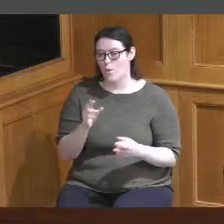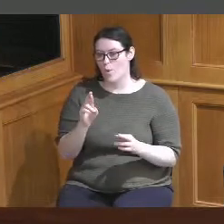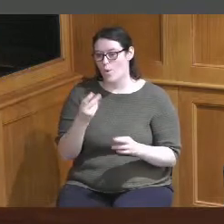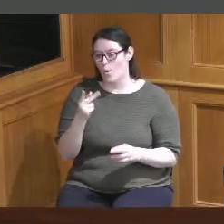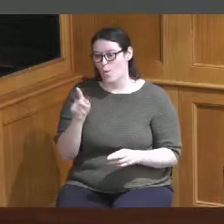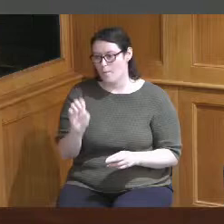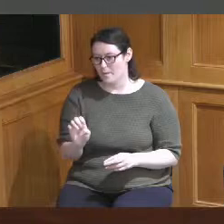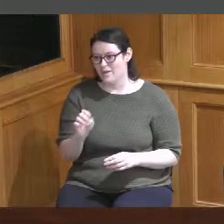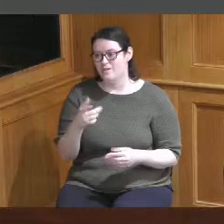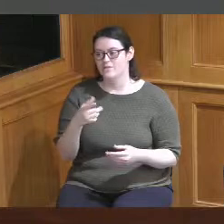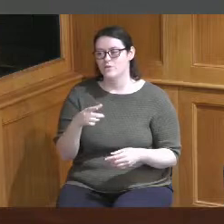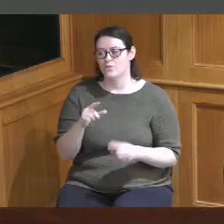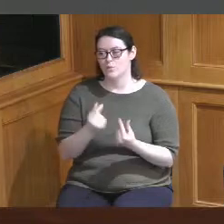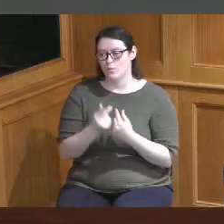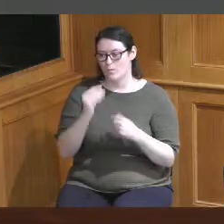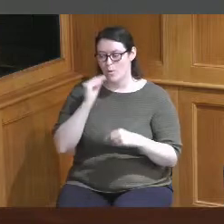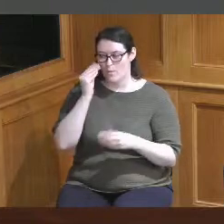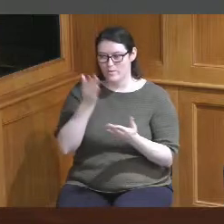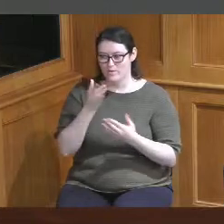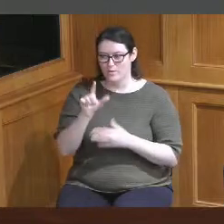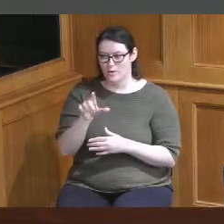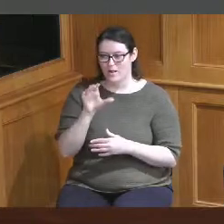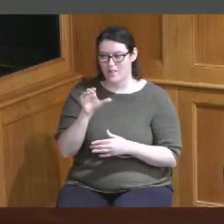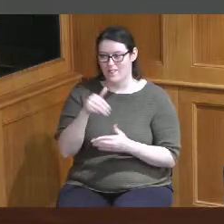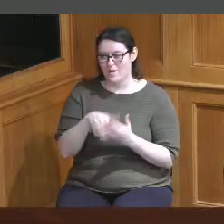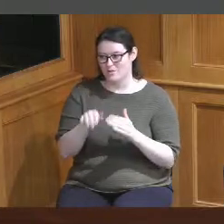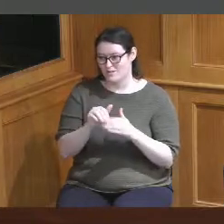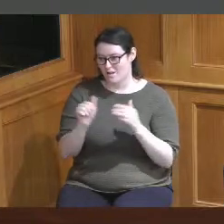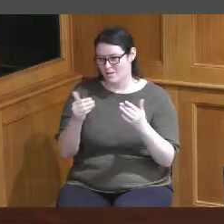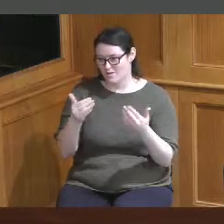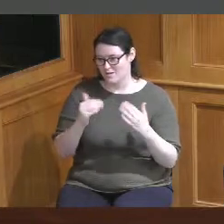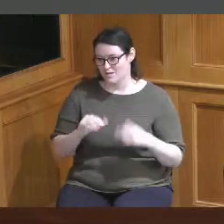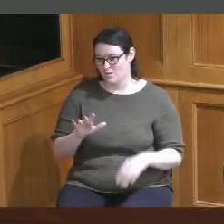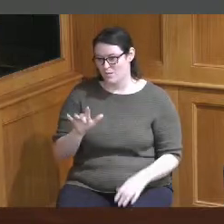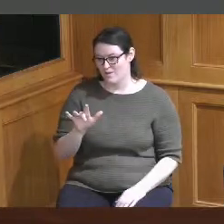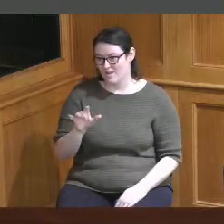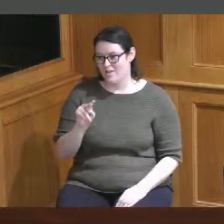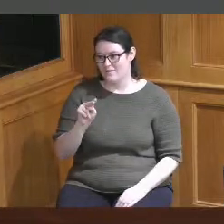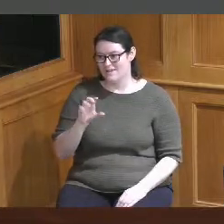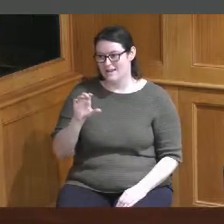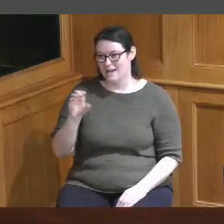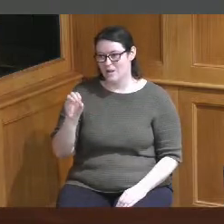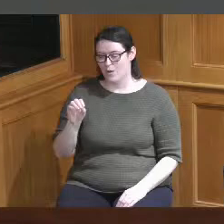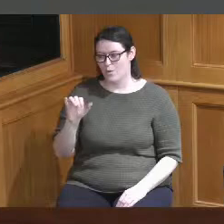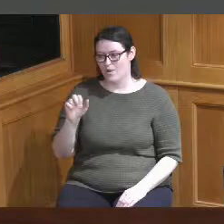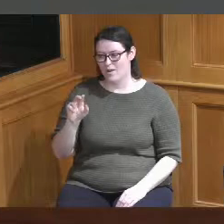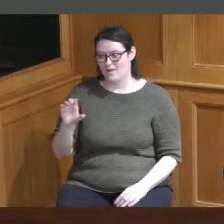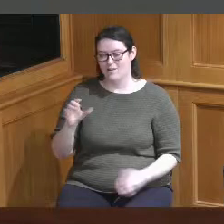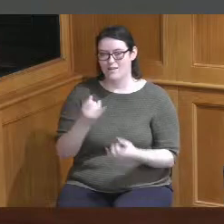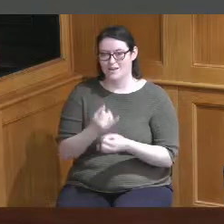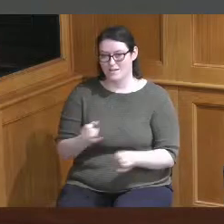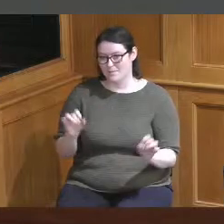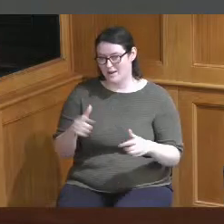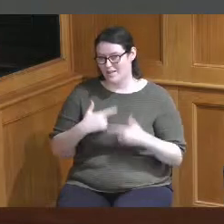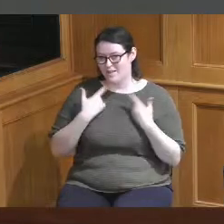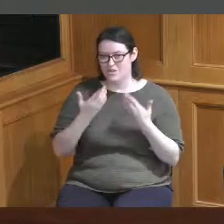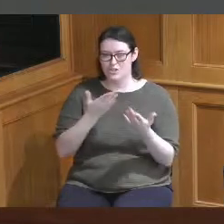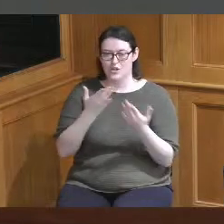services, $100,000. Item 25 is an agreement with NECO for independent living